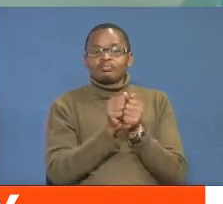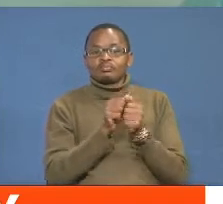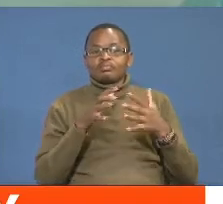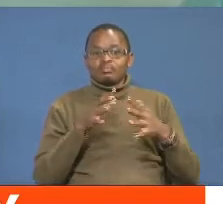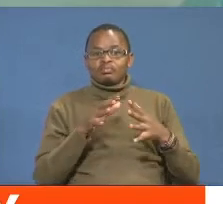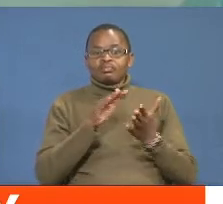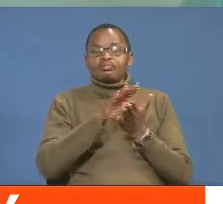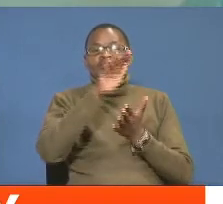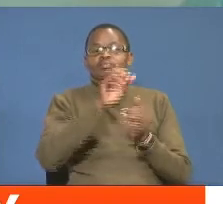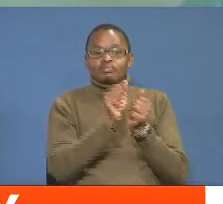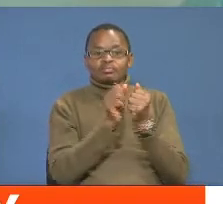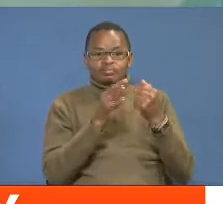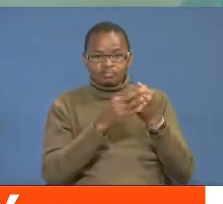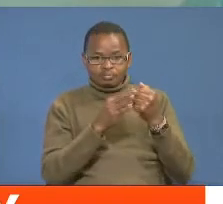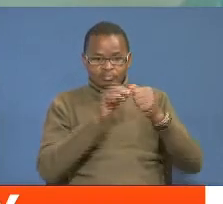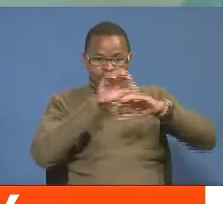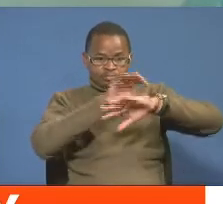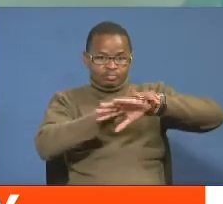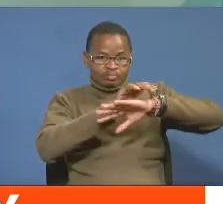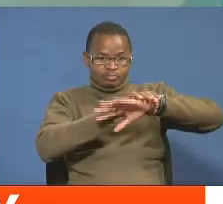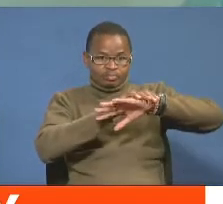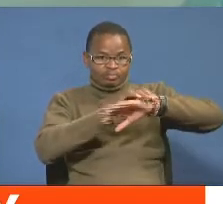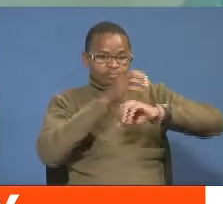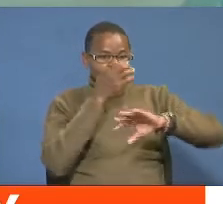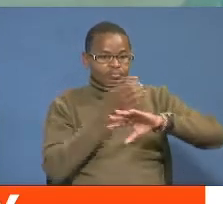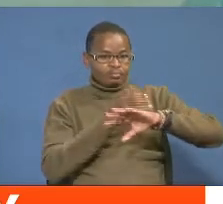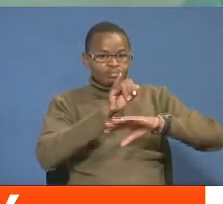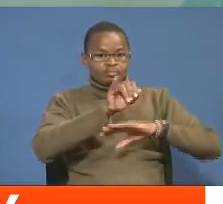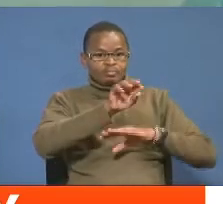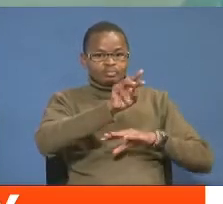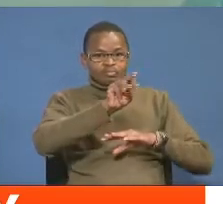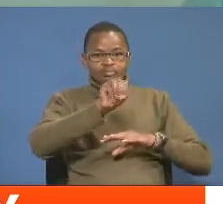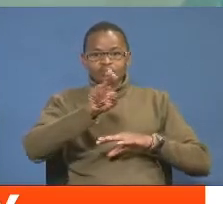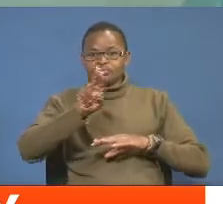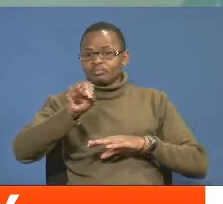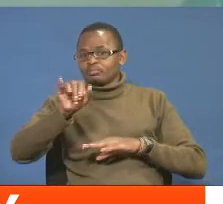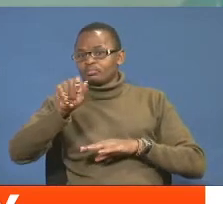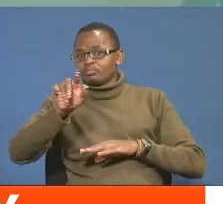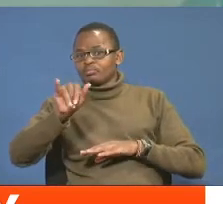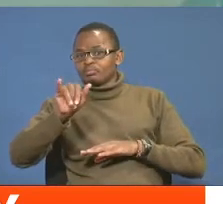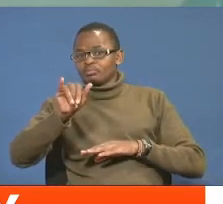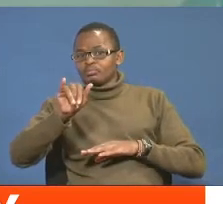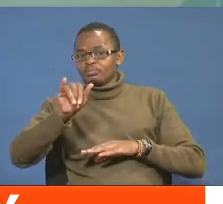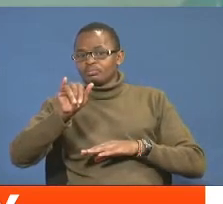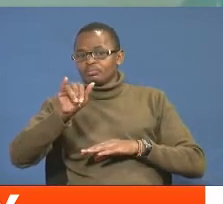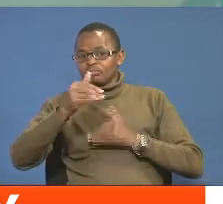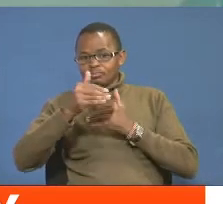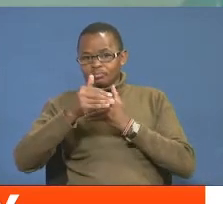people above 18. And, you know, if we can get to that herd immunity where we get to almost,